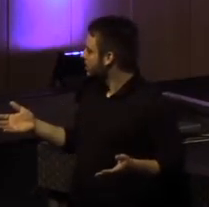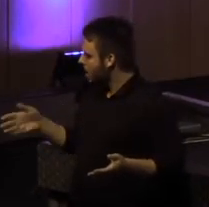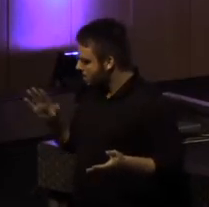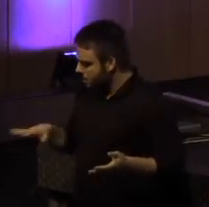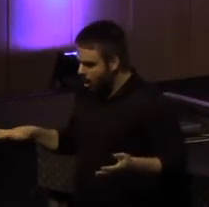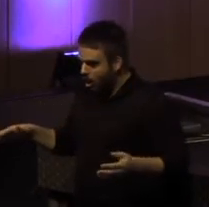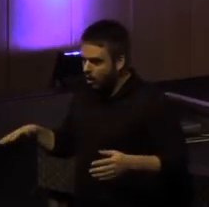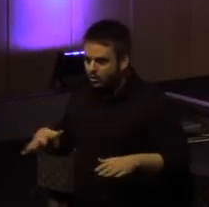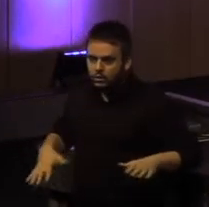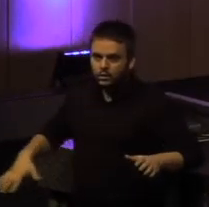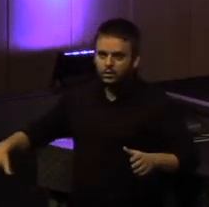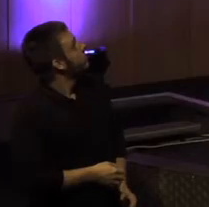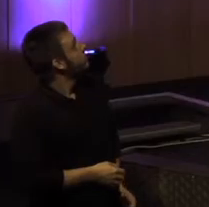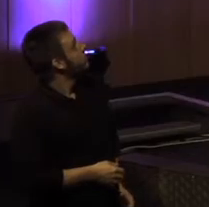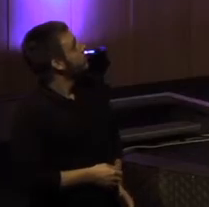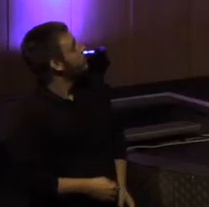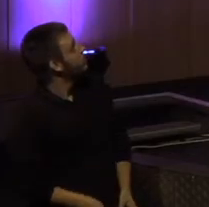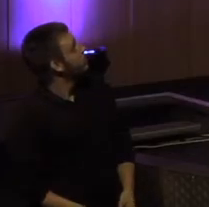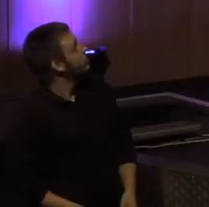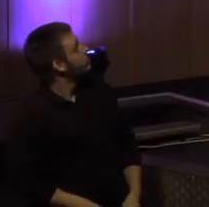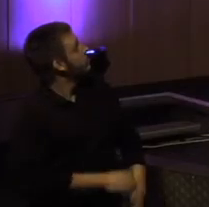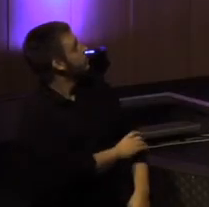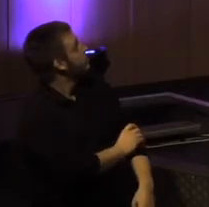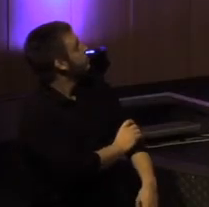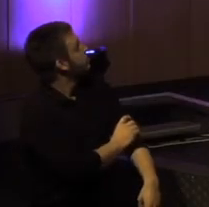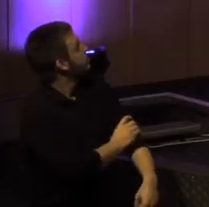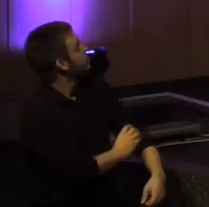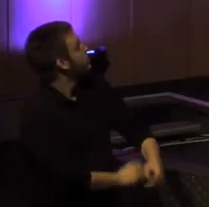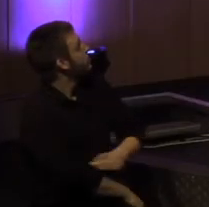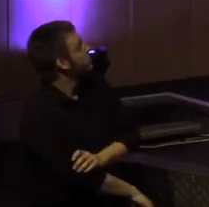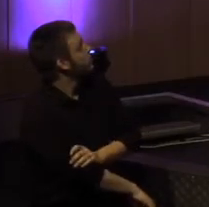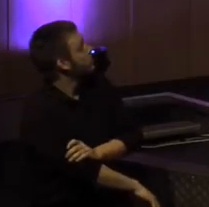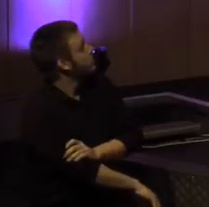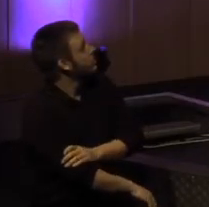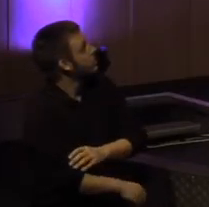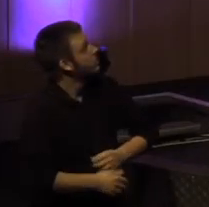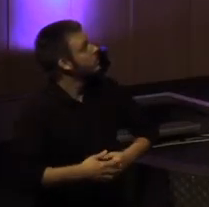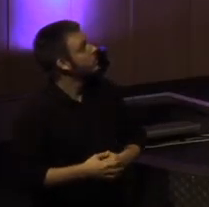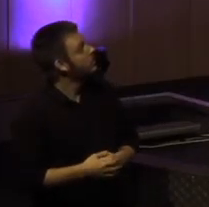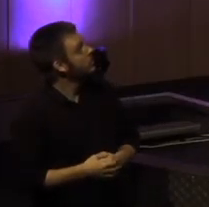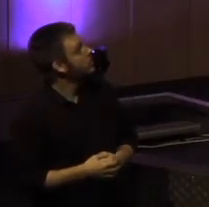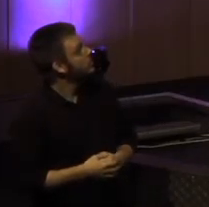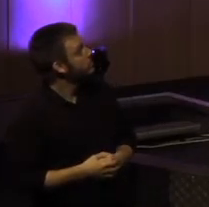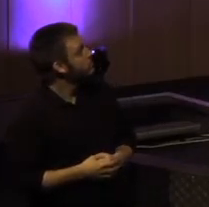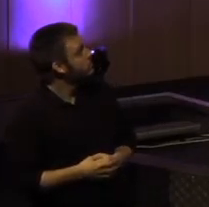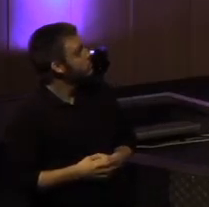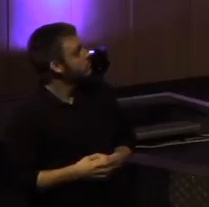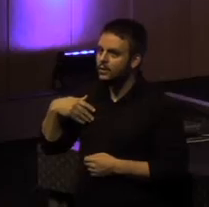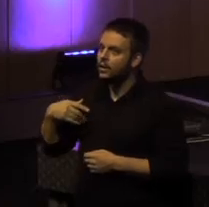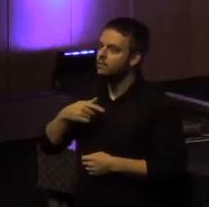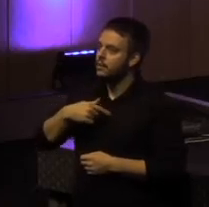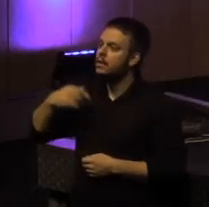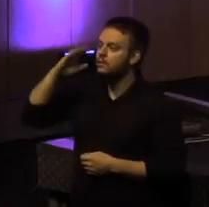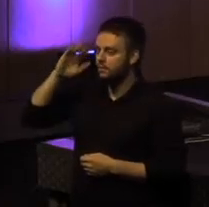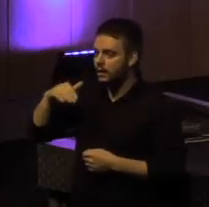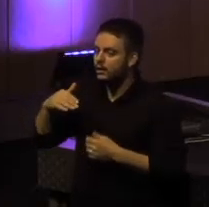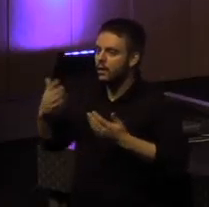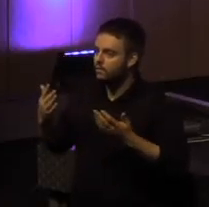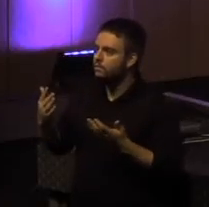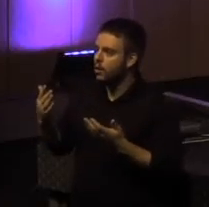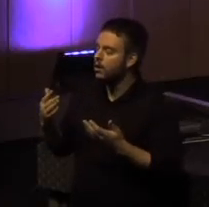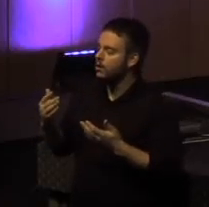magic black girl, and she's the leader of Hands Up United, and she's been struggling and organizing